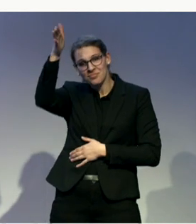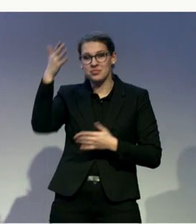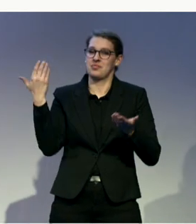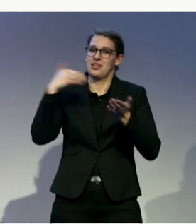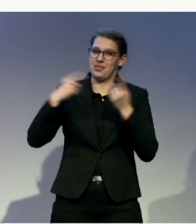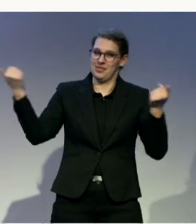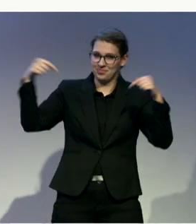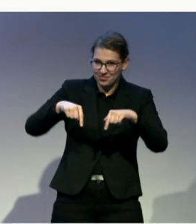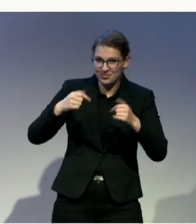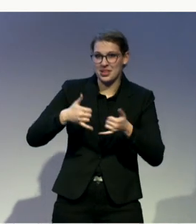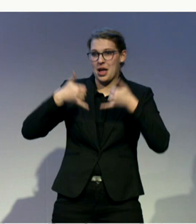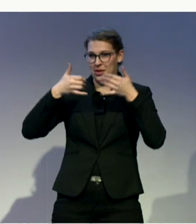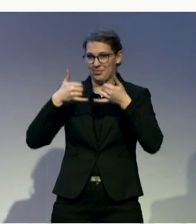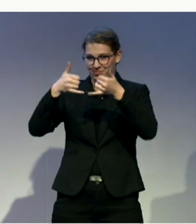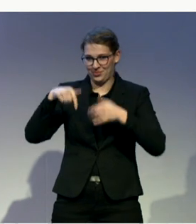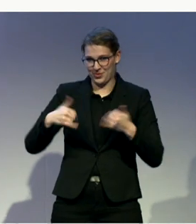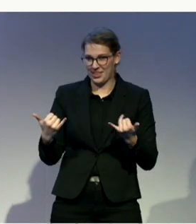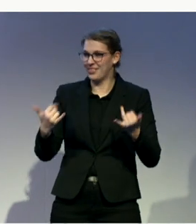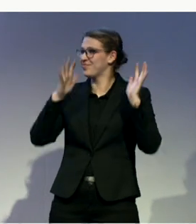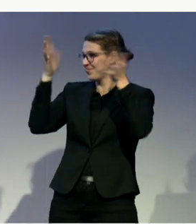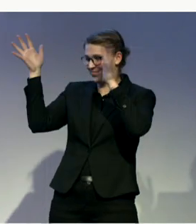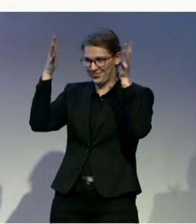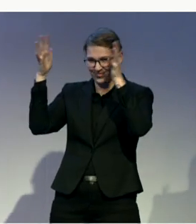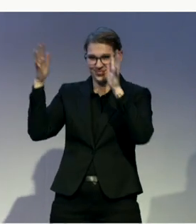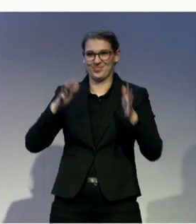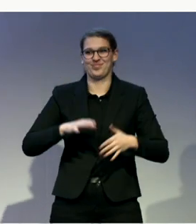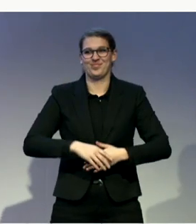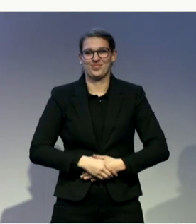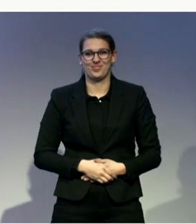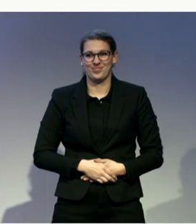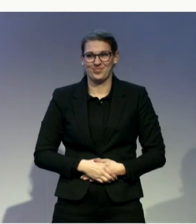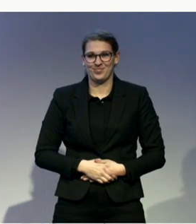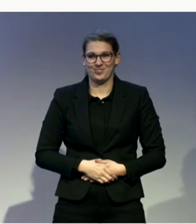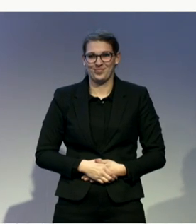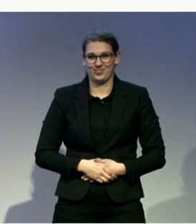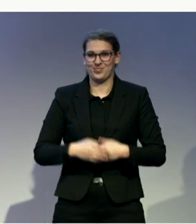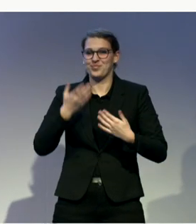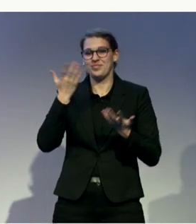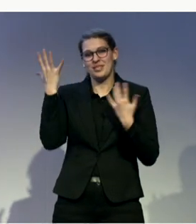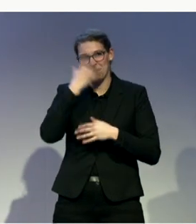panelists. And have a nice evening.